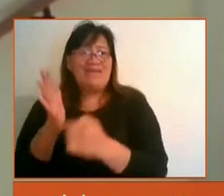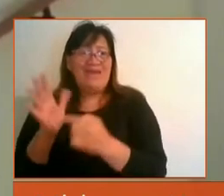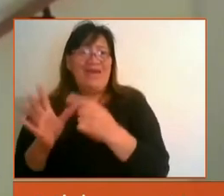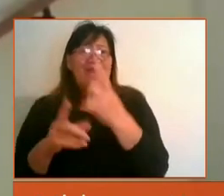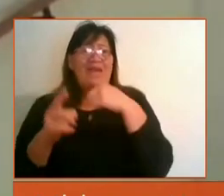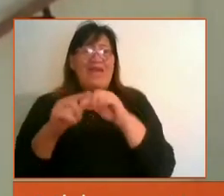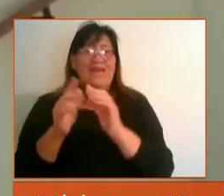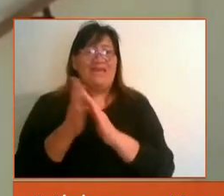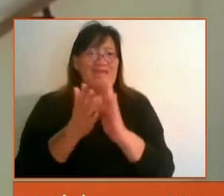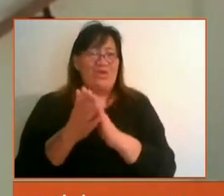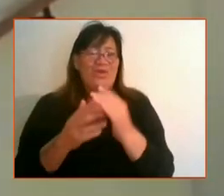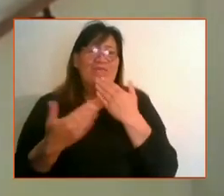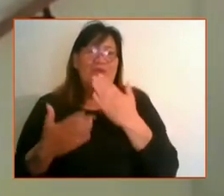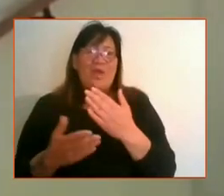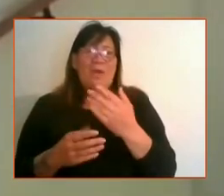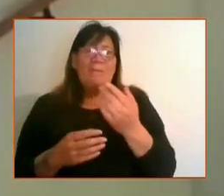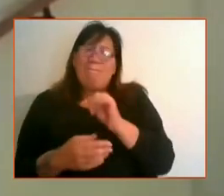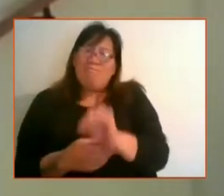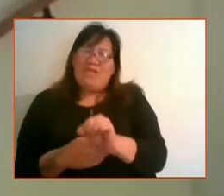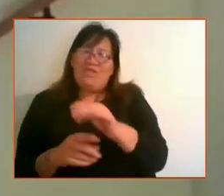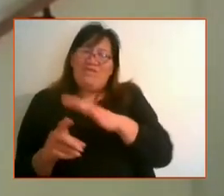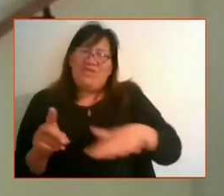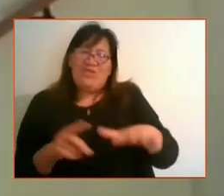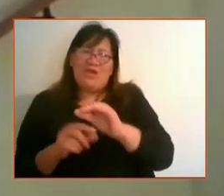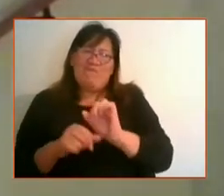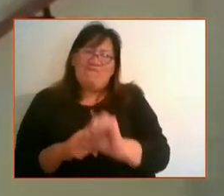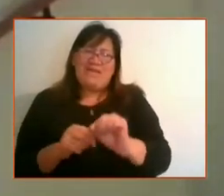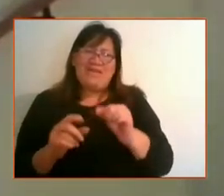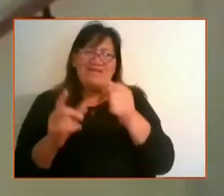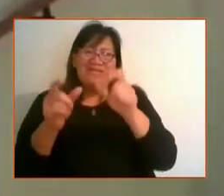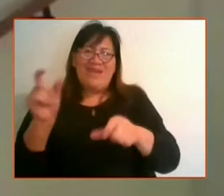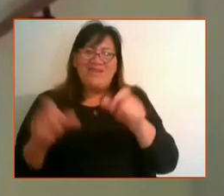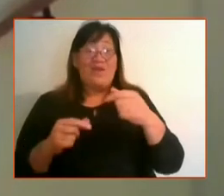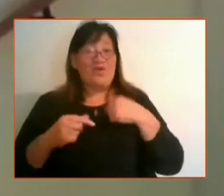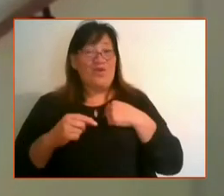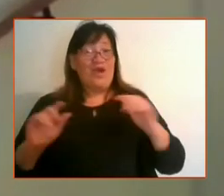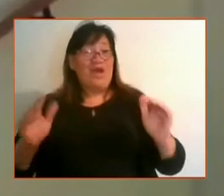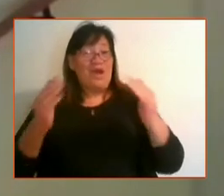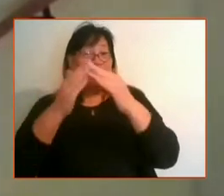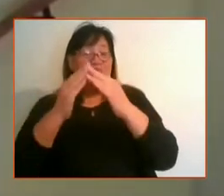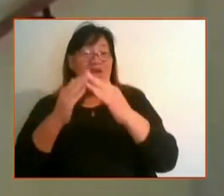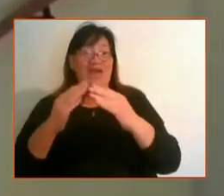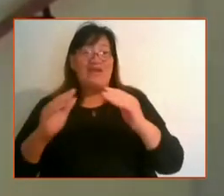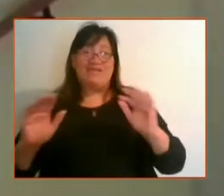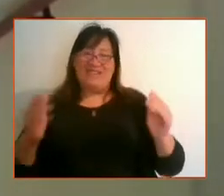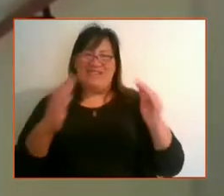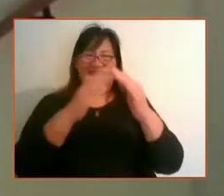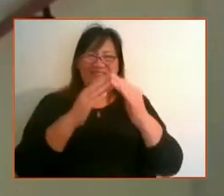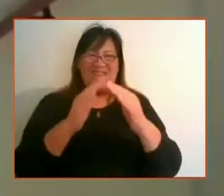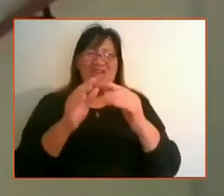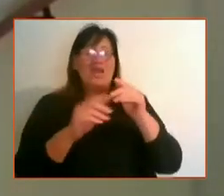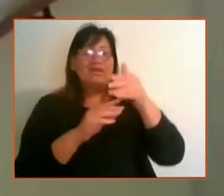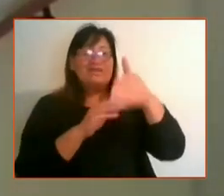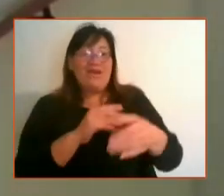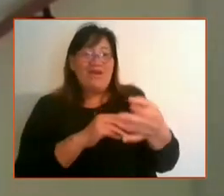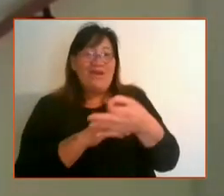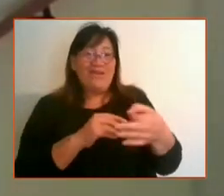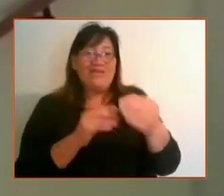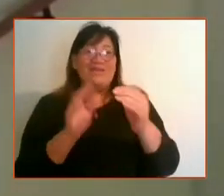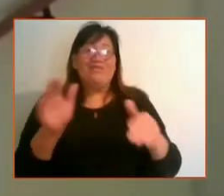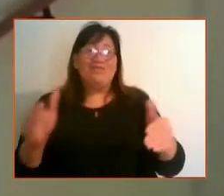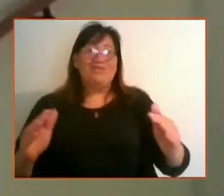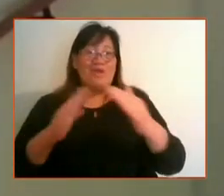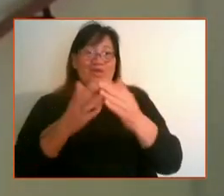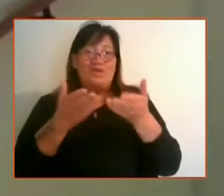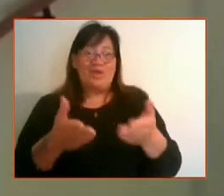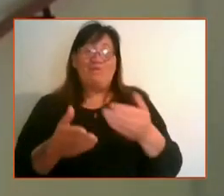Enon. A mana whenua, mana tangata, tēnā tātou katoa. Ko Auraki, ko Taranaki, o Kumaunga, ko Ngaitahu, ko Ngāti Mutunga, o ku